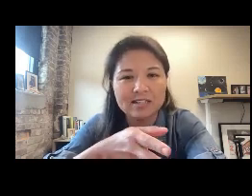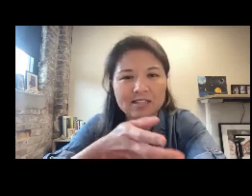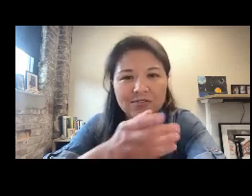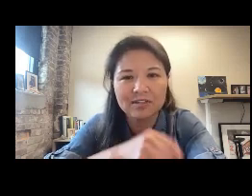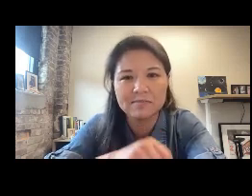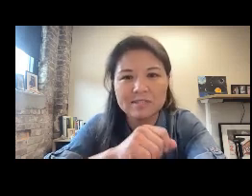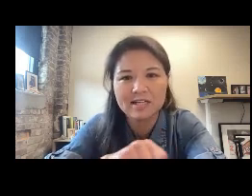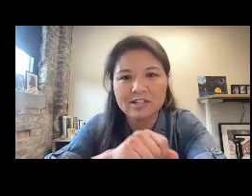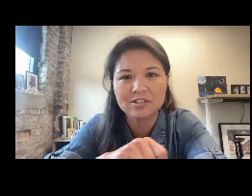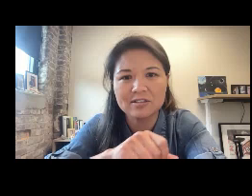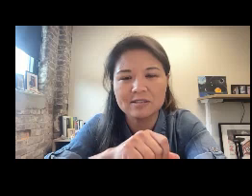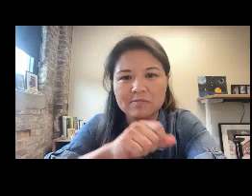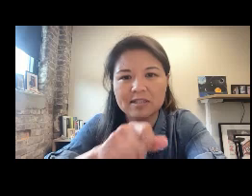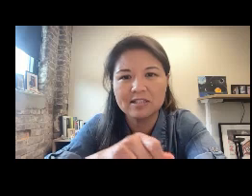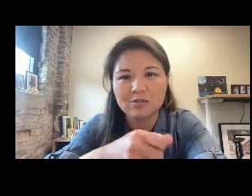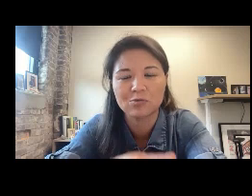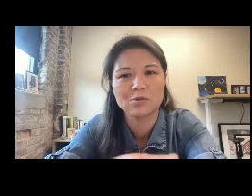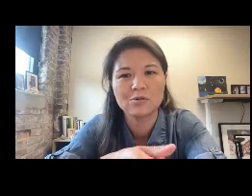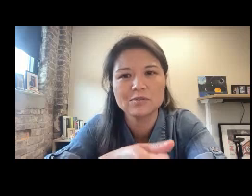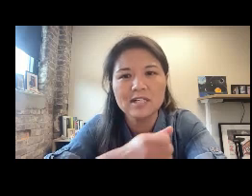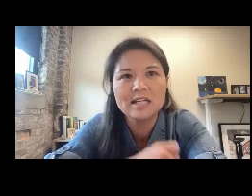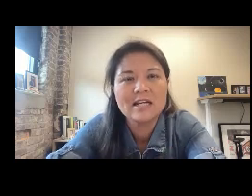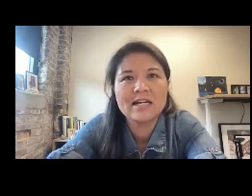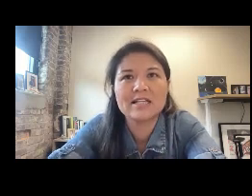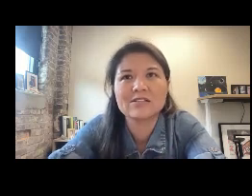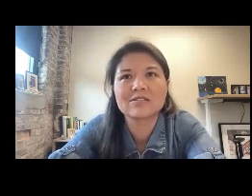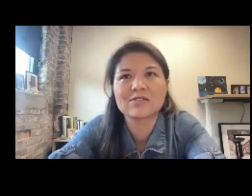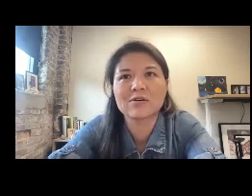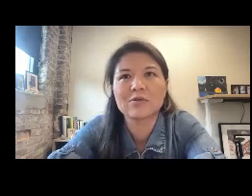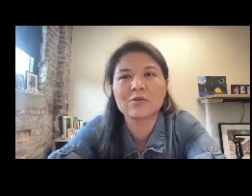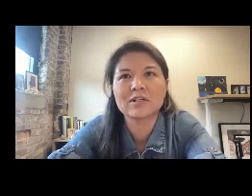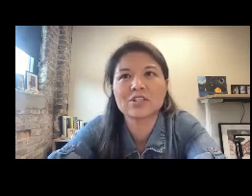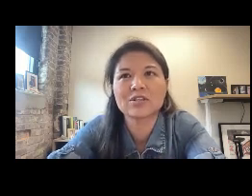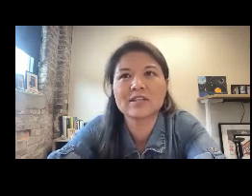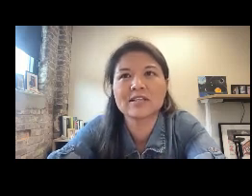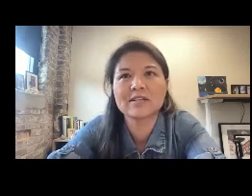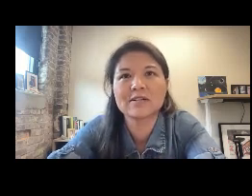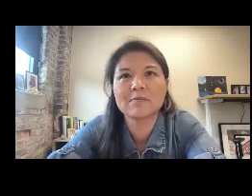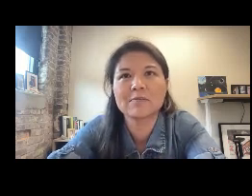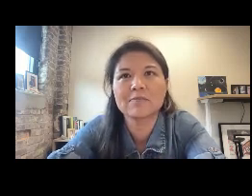few days for them to actually be enrolled. And so